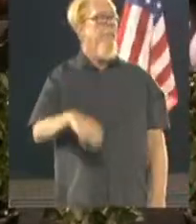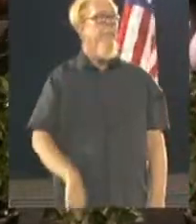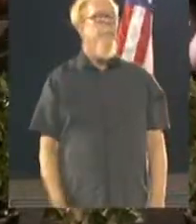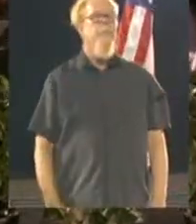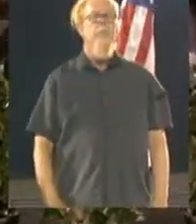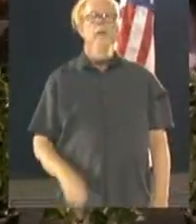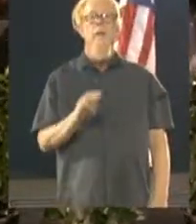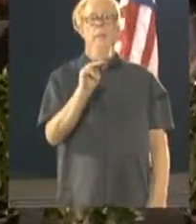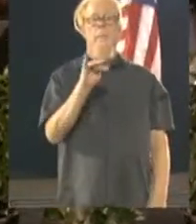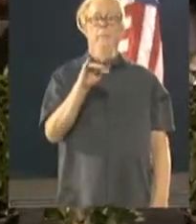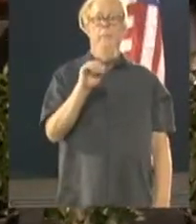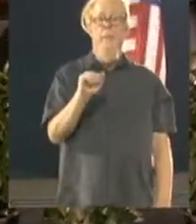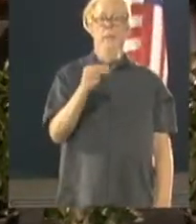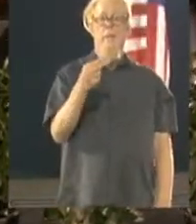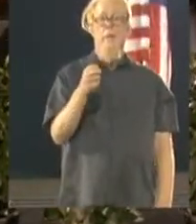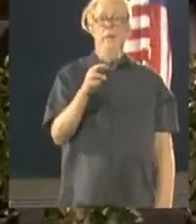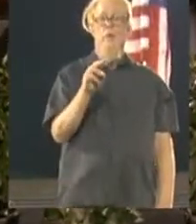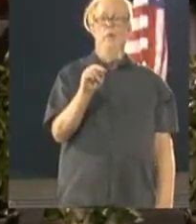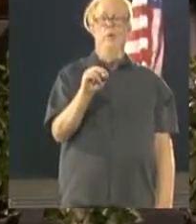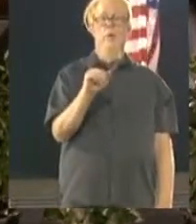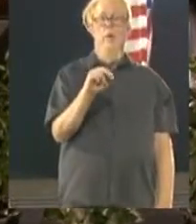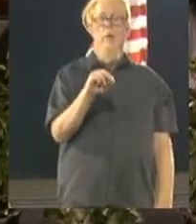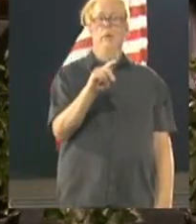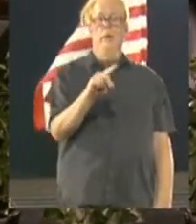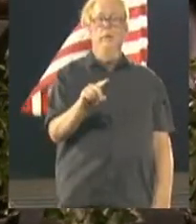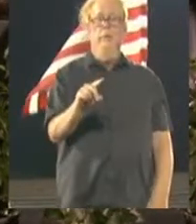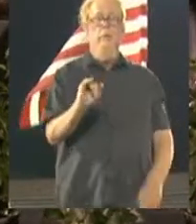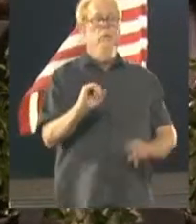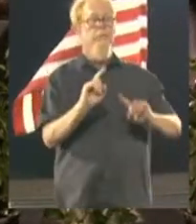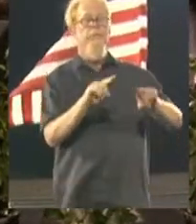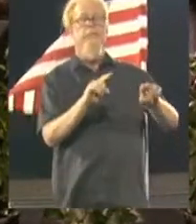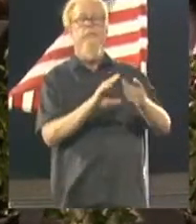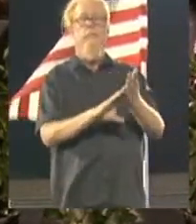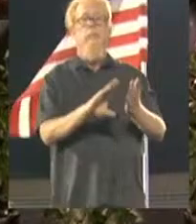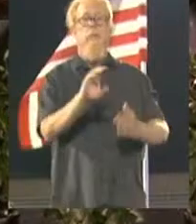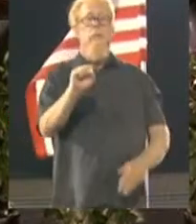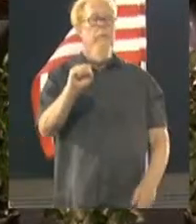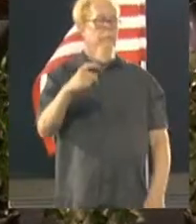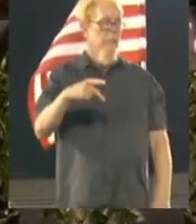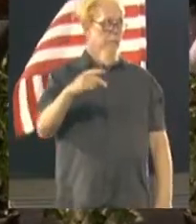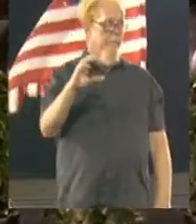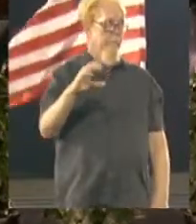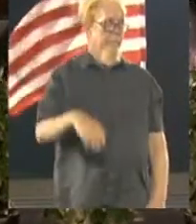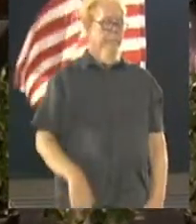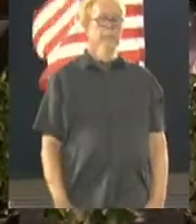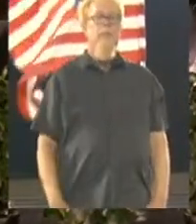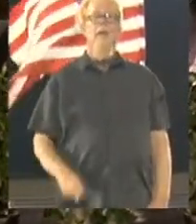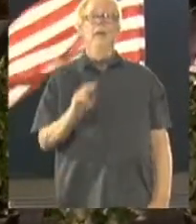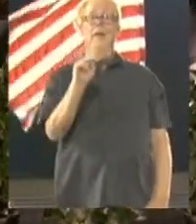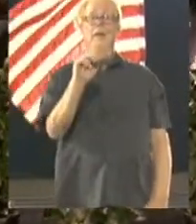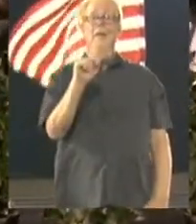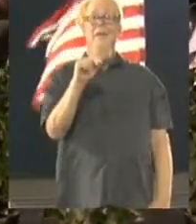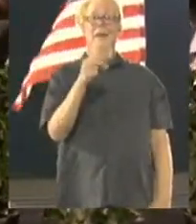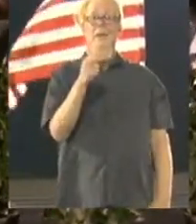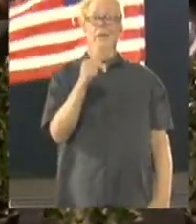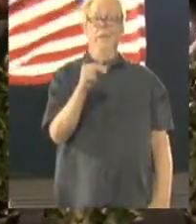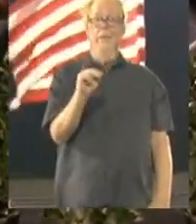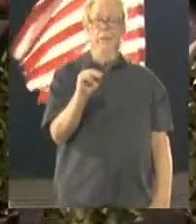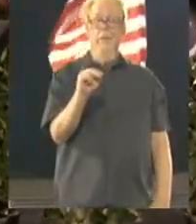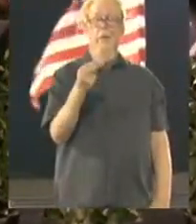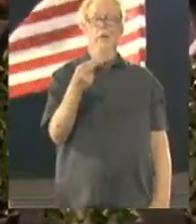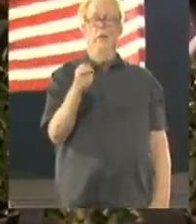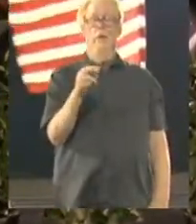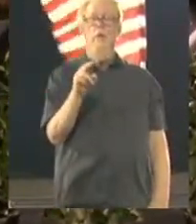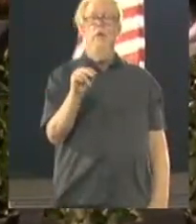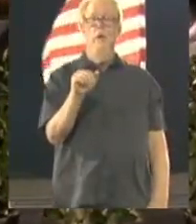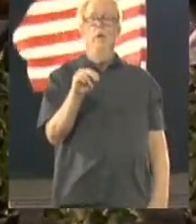Mia Hernandez will be attending St. Philip's College. Nathan Hernandez will be attending